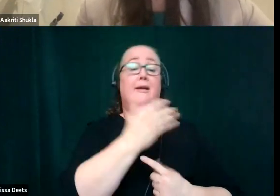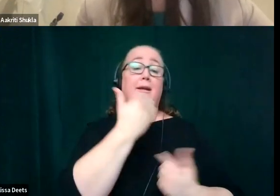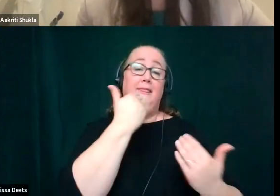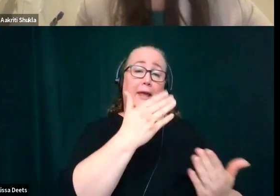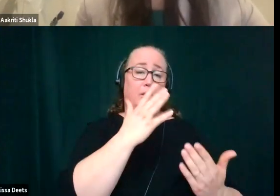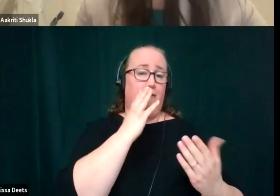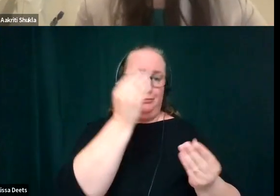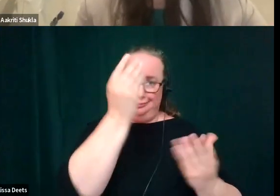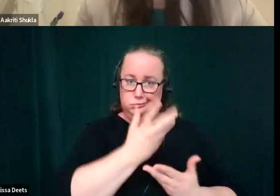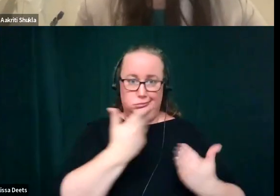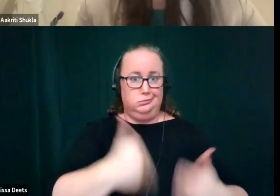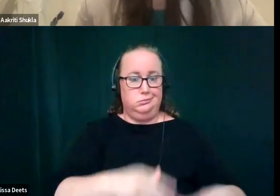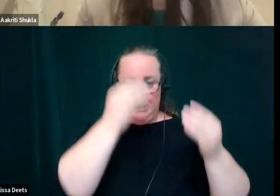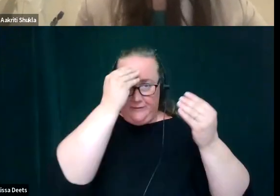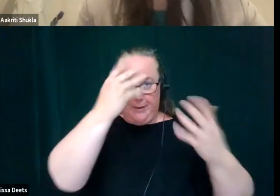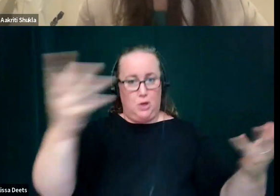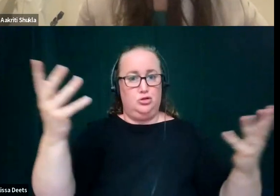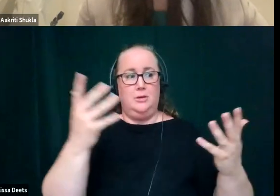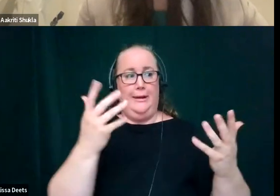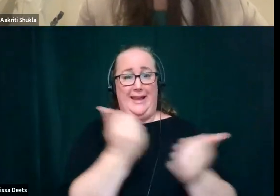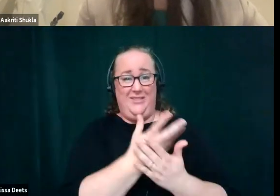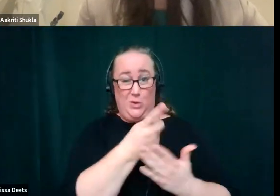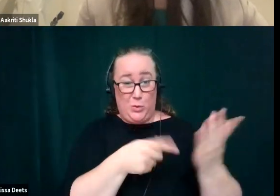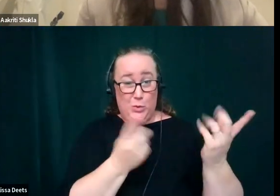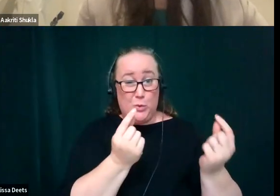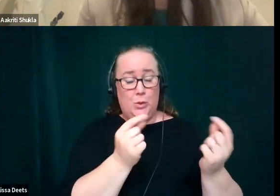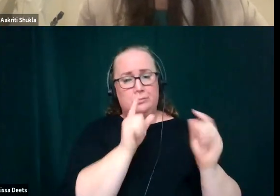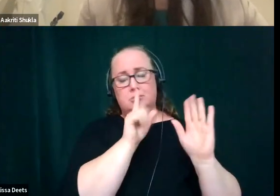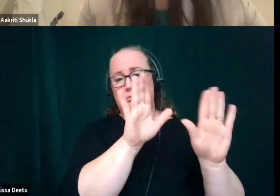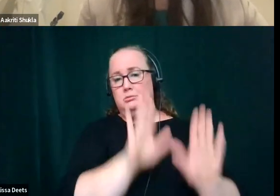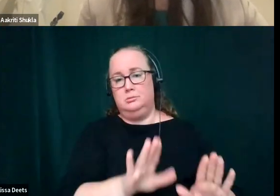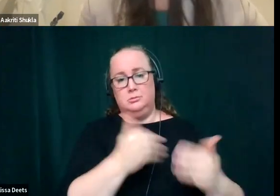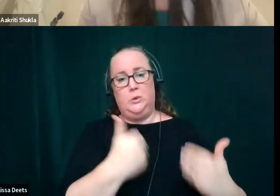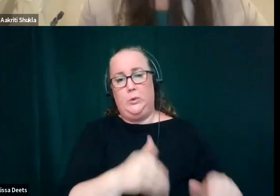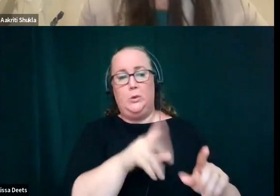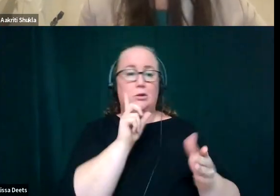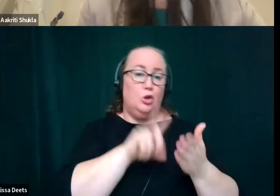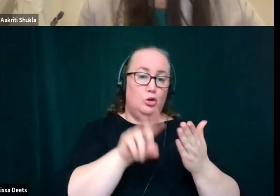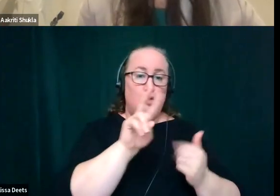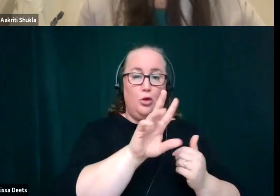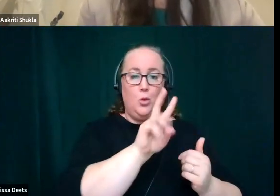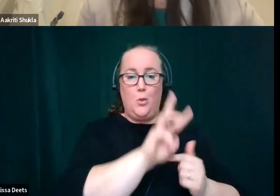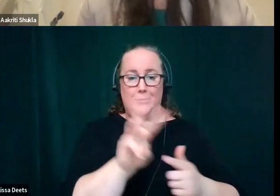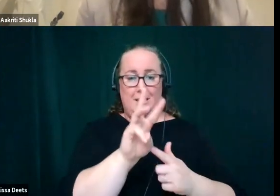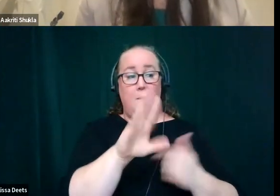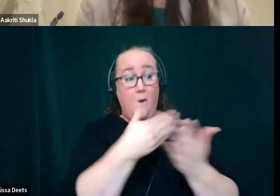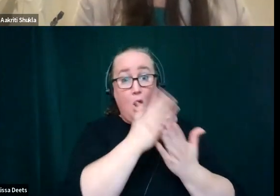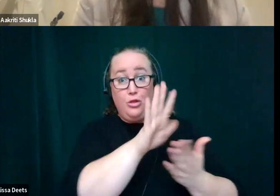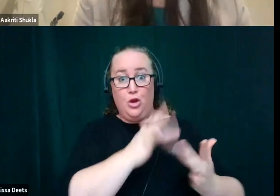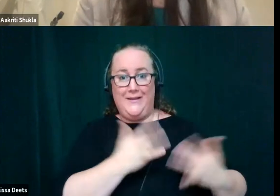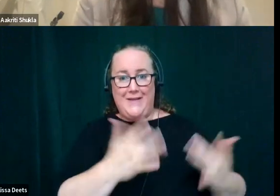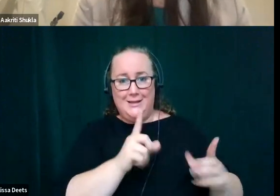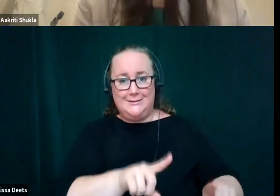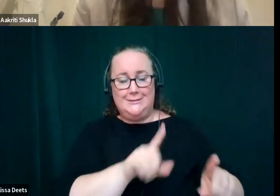that information. Everything the Glaucoma Foundation does is incredible. Please check out their website and all of their upcoming events and their